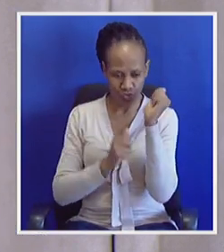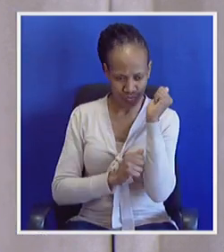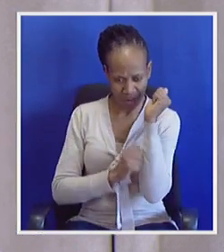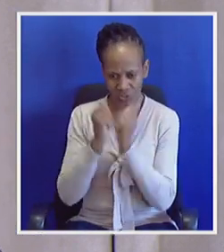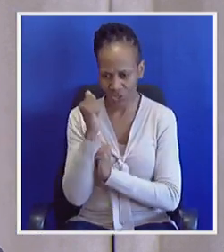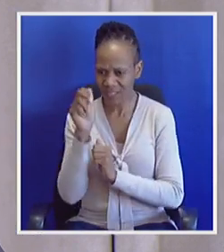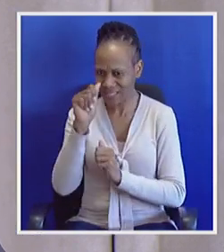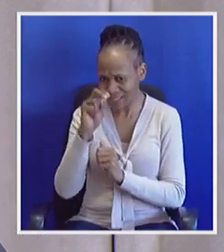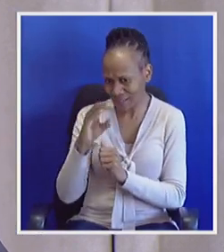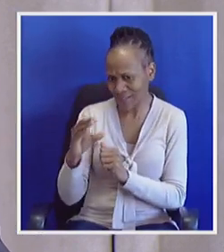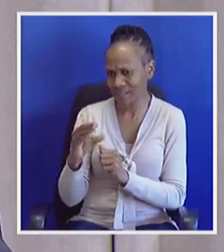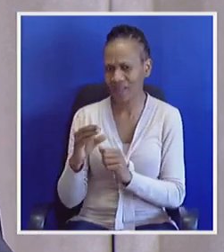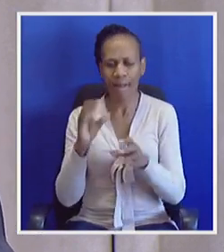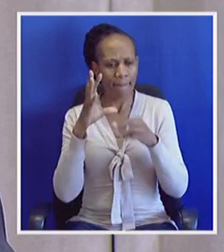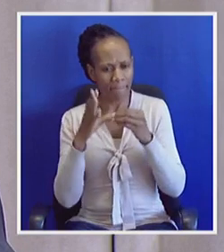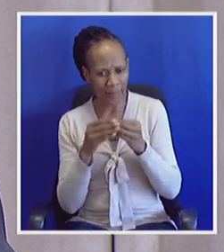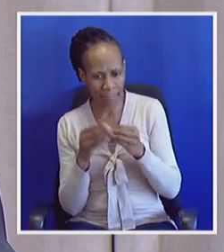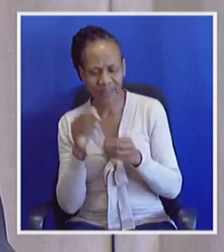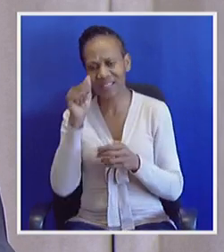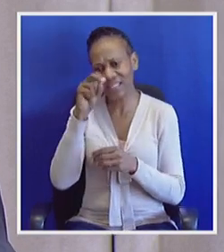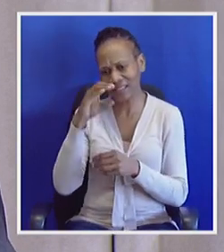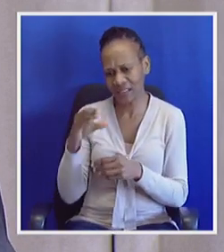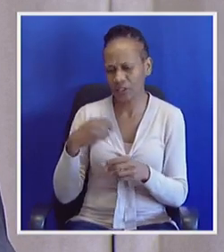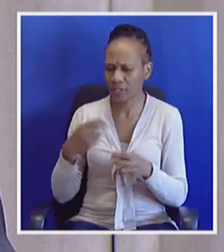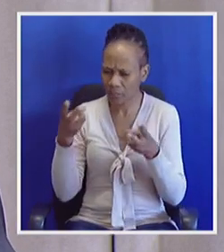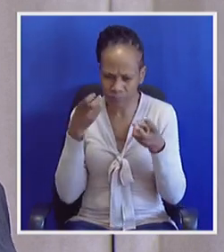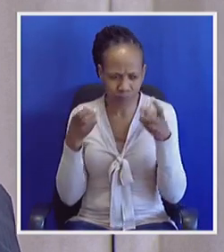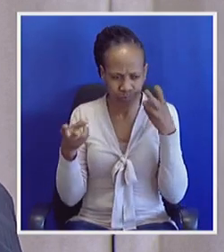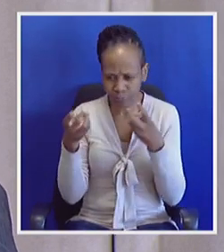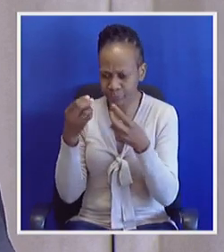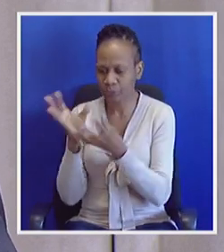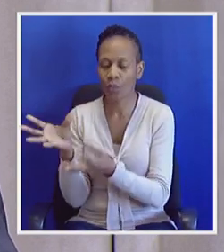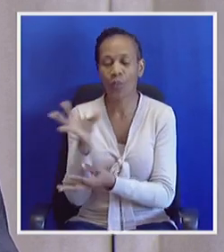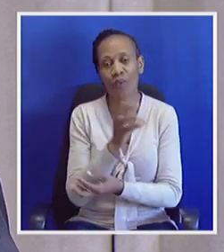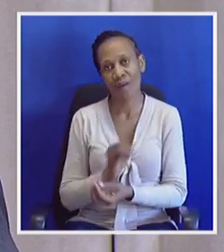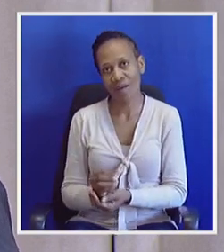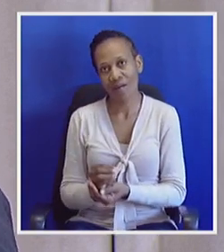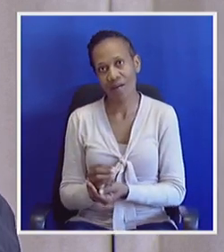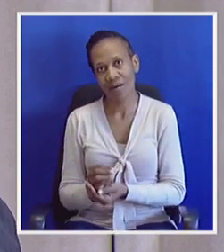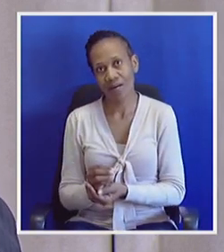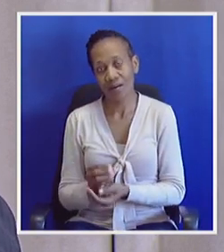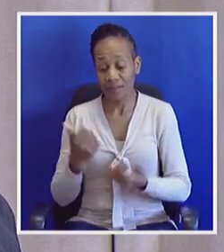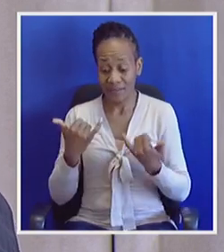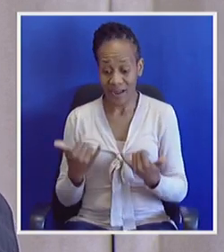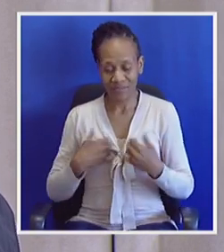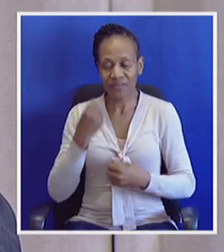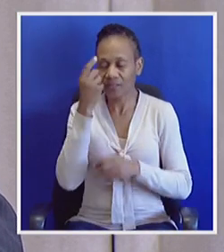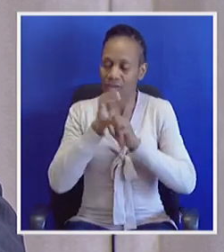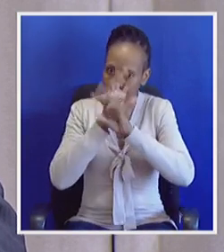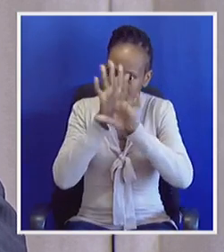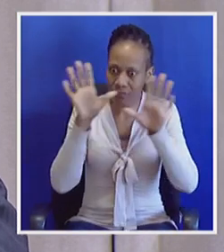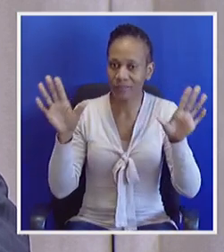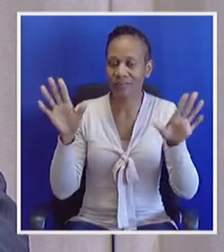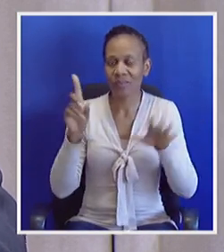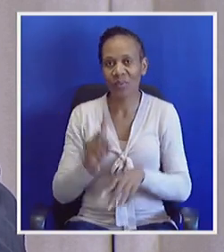own organization, and to the membership of my organization. And what I have gained quite clearly is that this